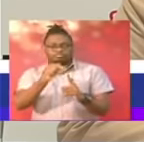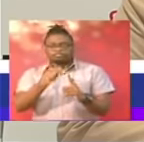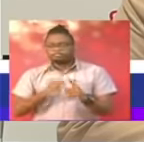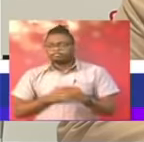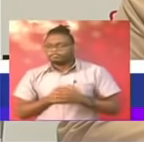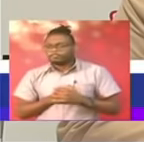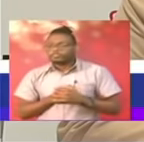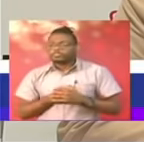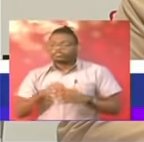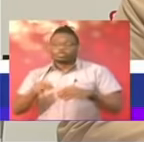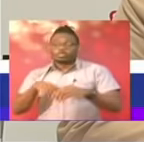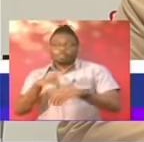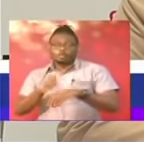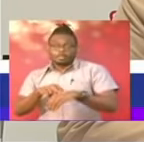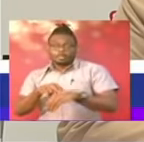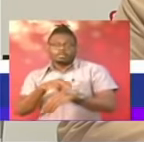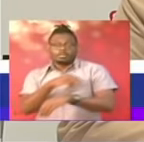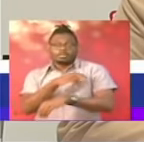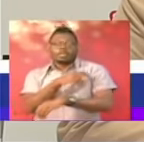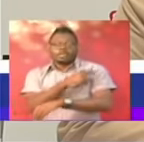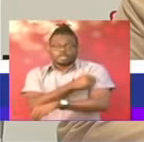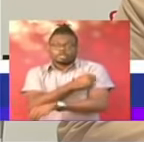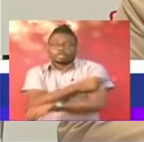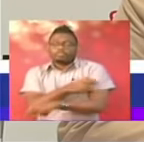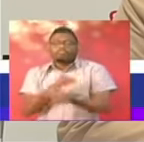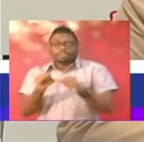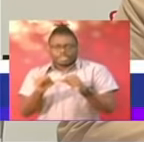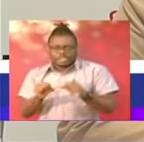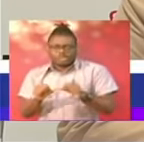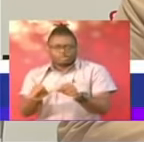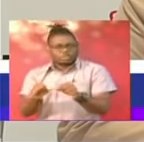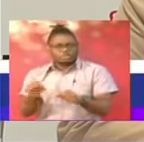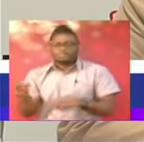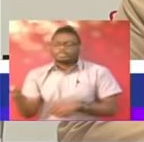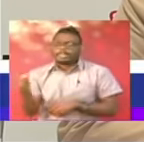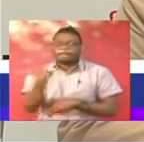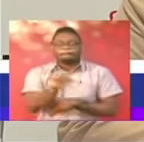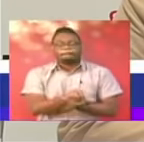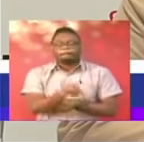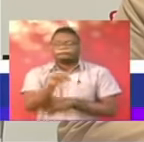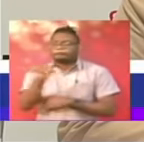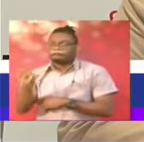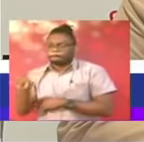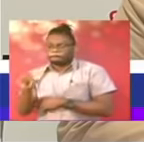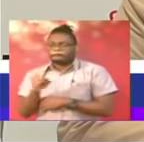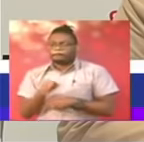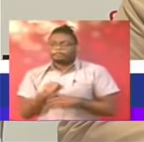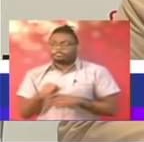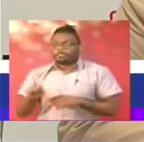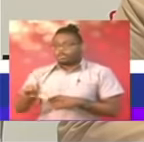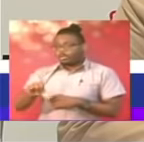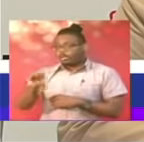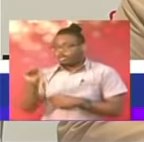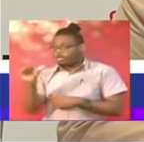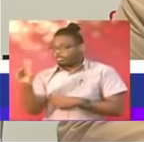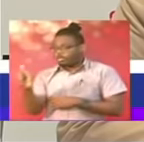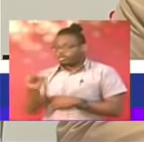system continues to function as it is meant to. Now, the question of the